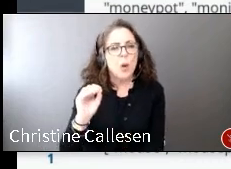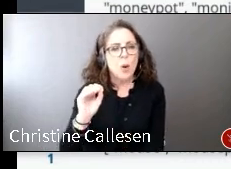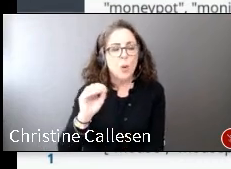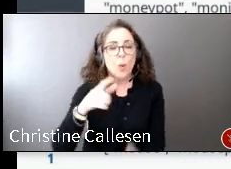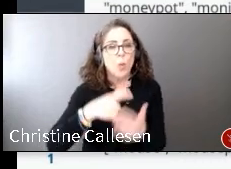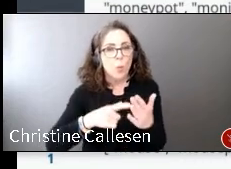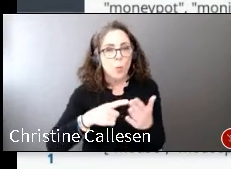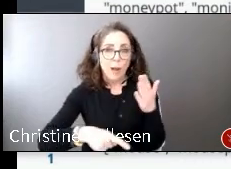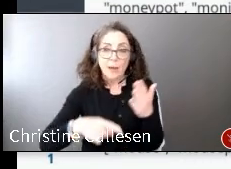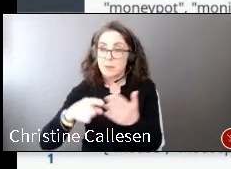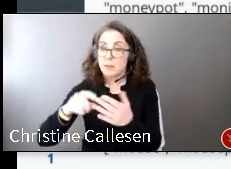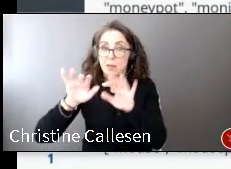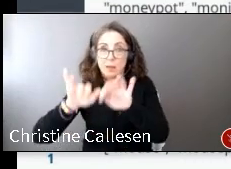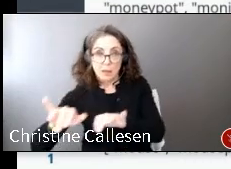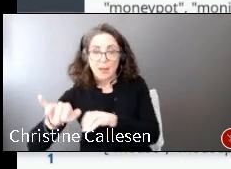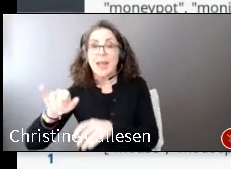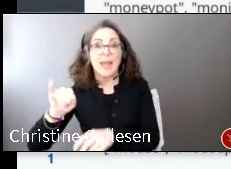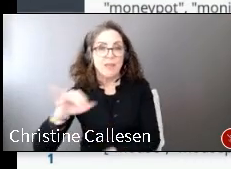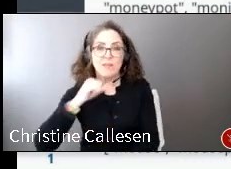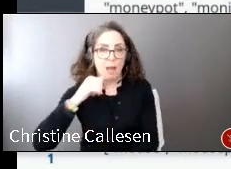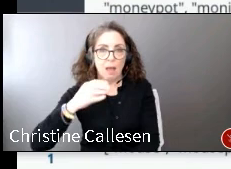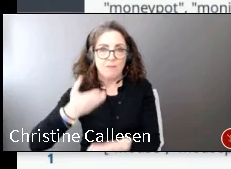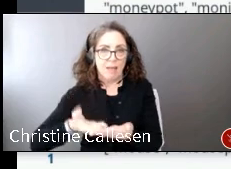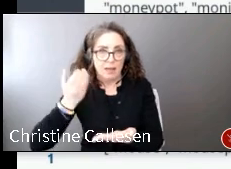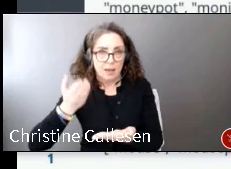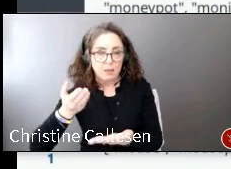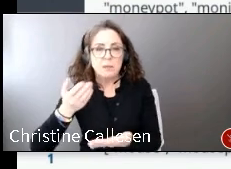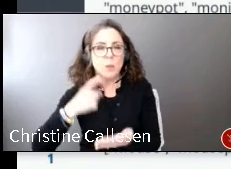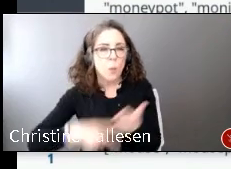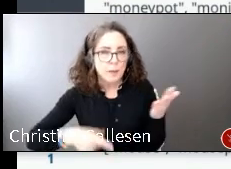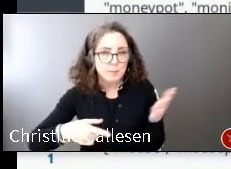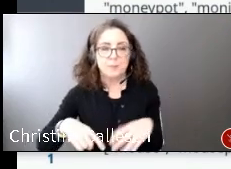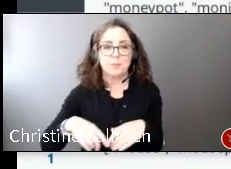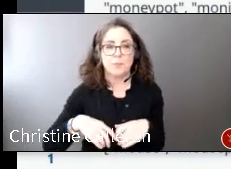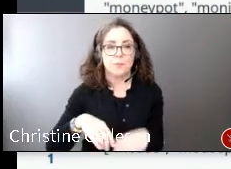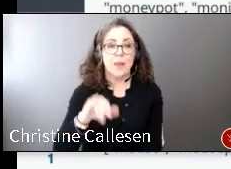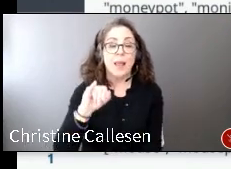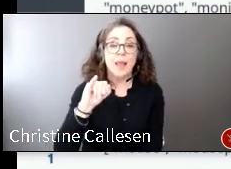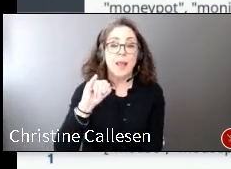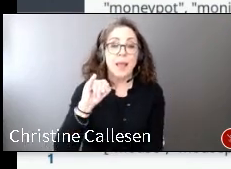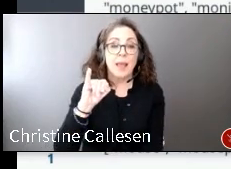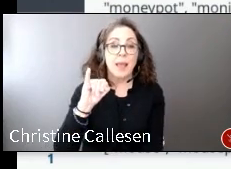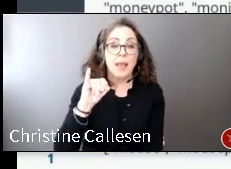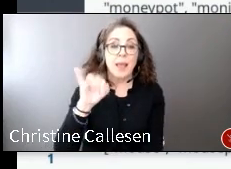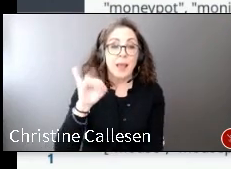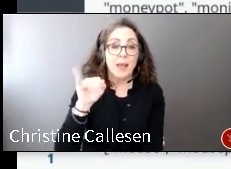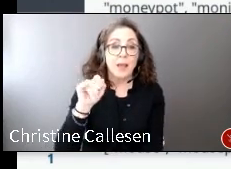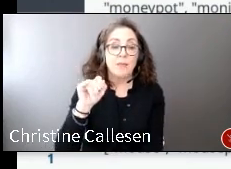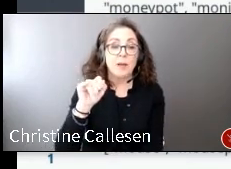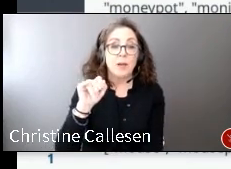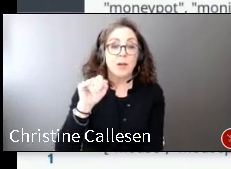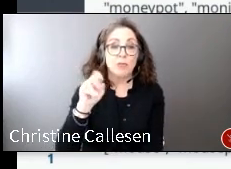inputs? So if repository is null, or if